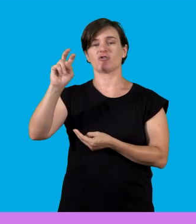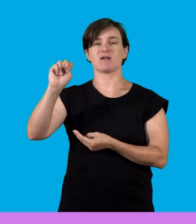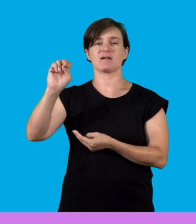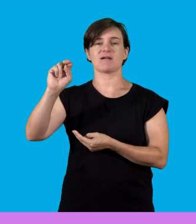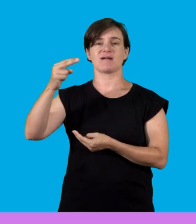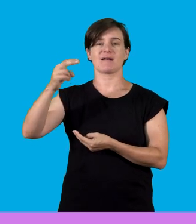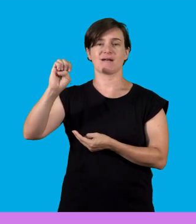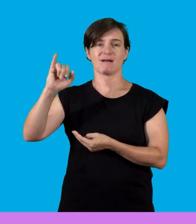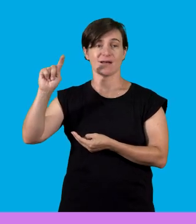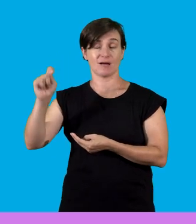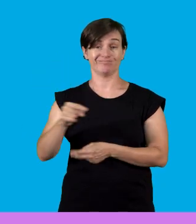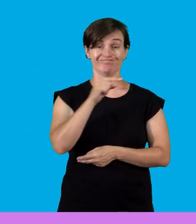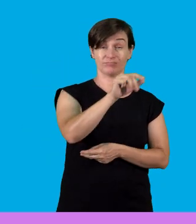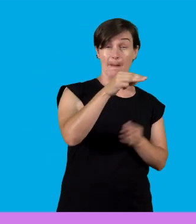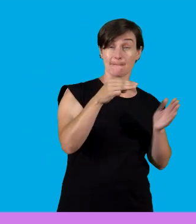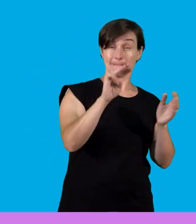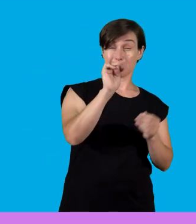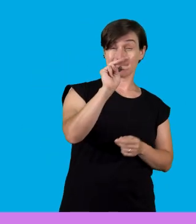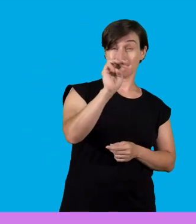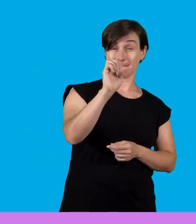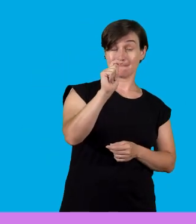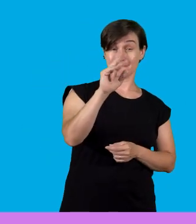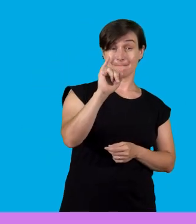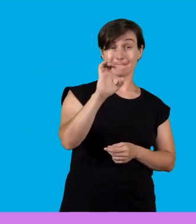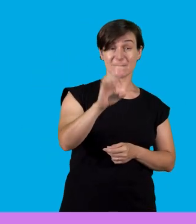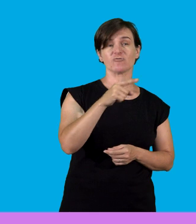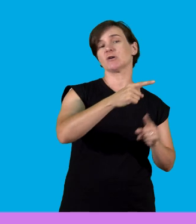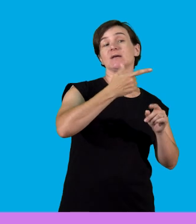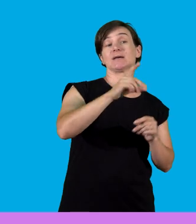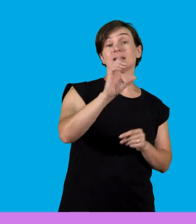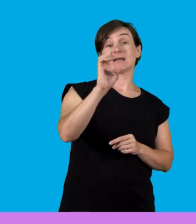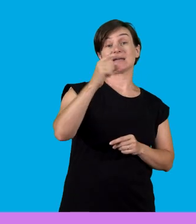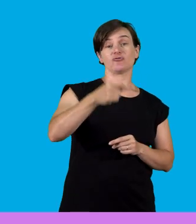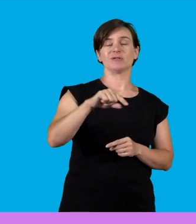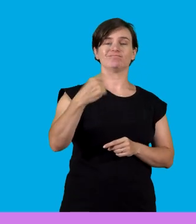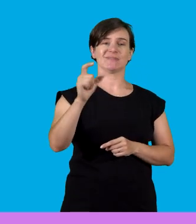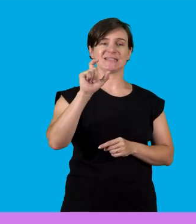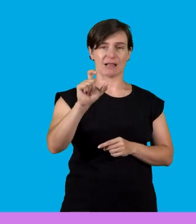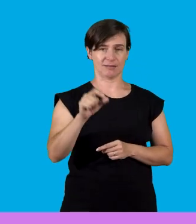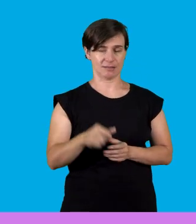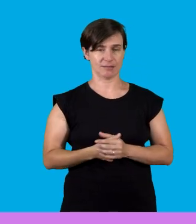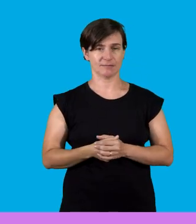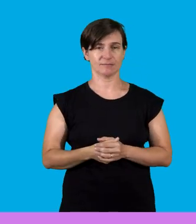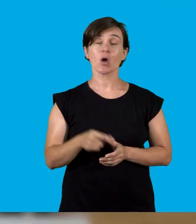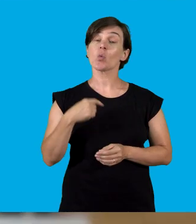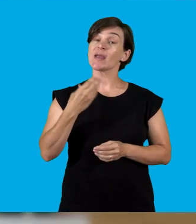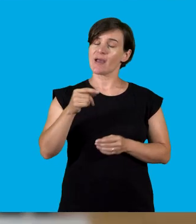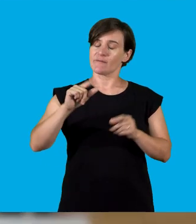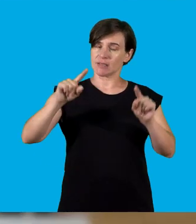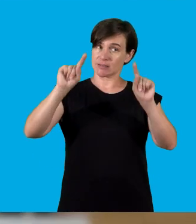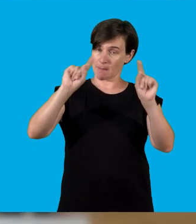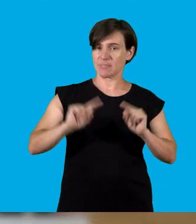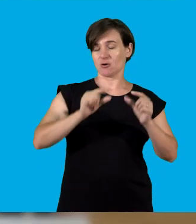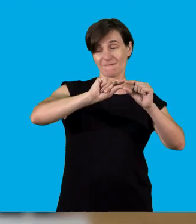metric system, it is degrees Celsius. Now there's a specific formula that you need to use when